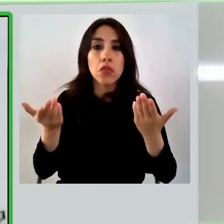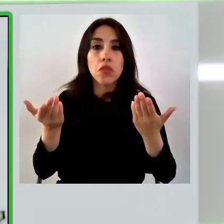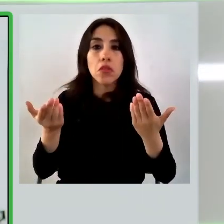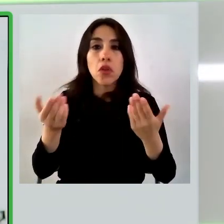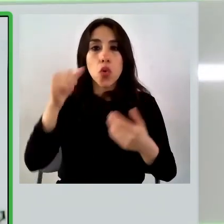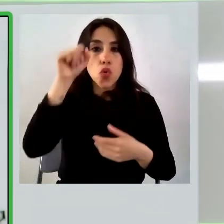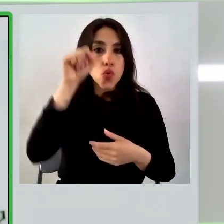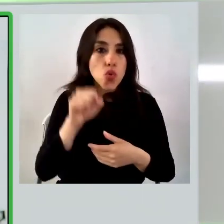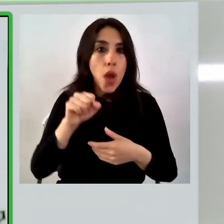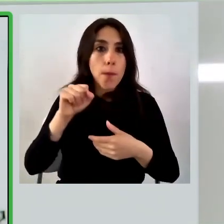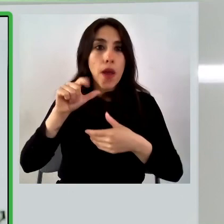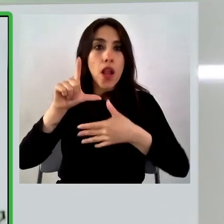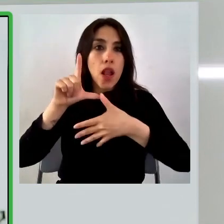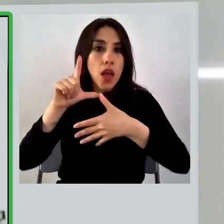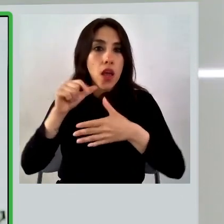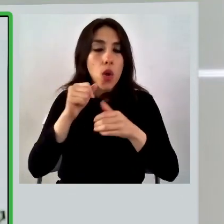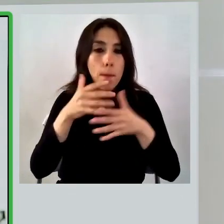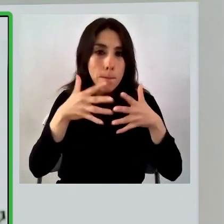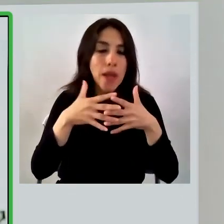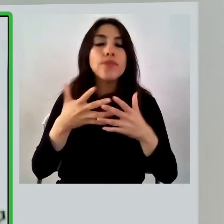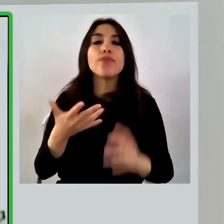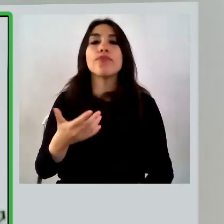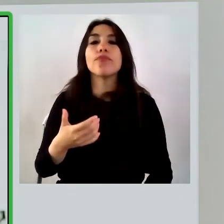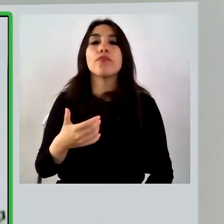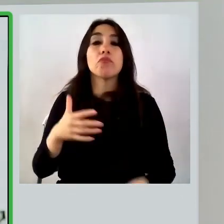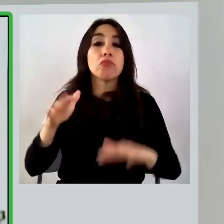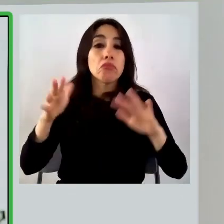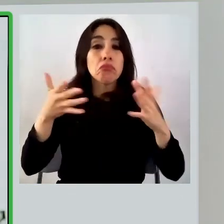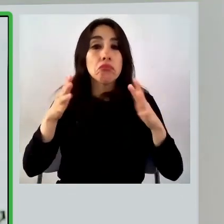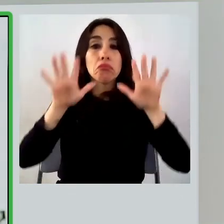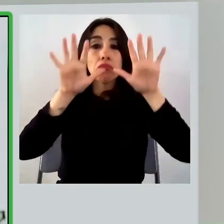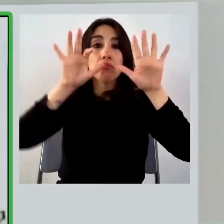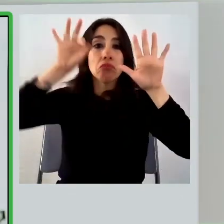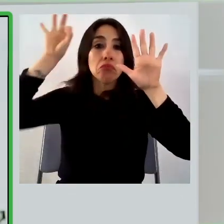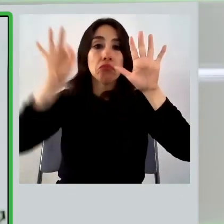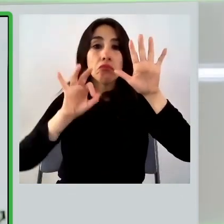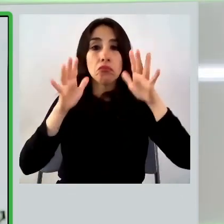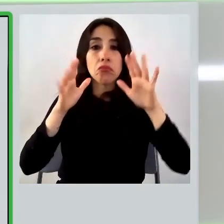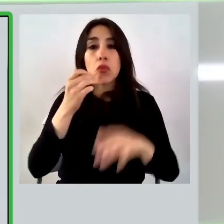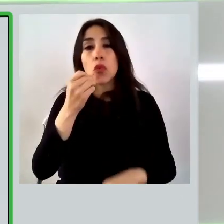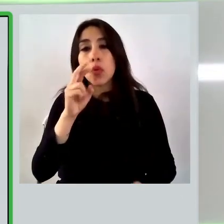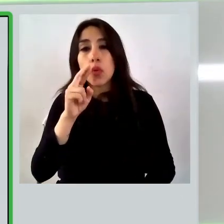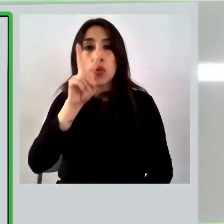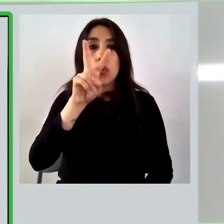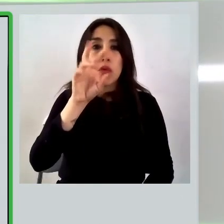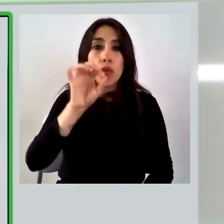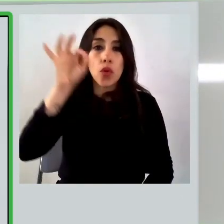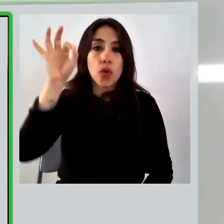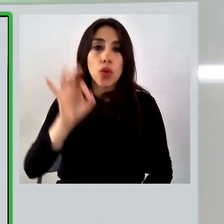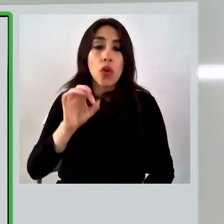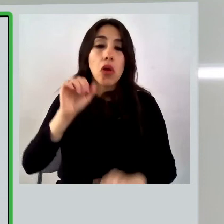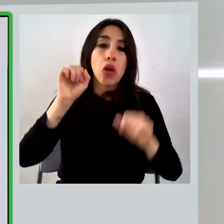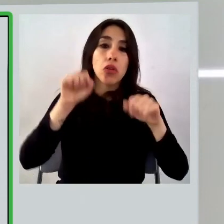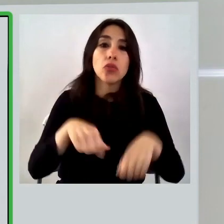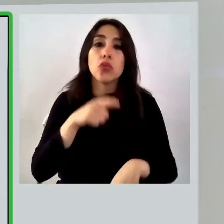and 20%, depending on the country. Next slide, please.